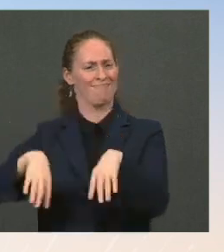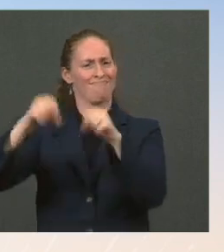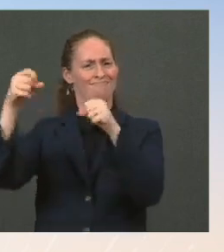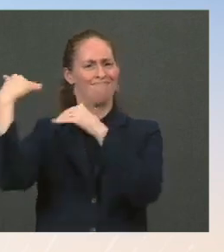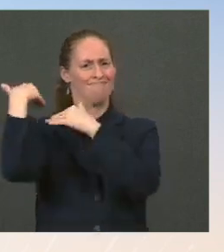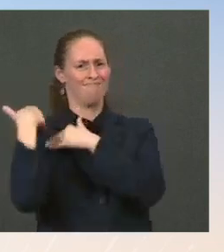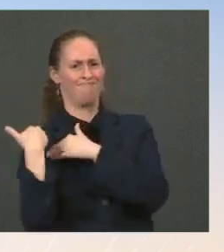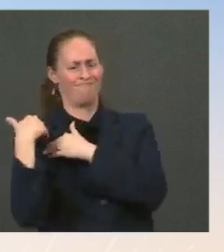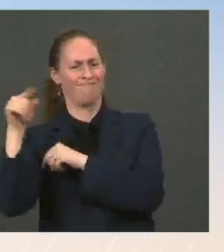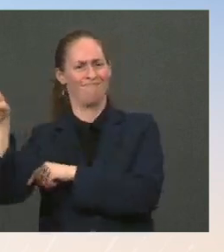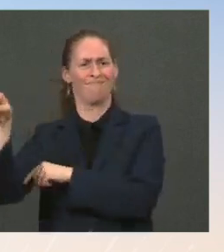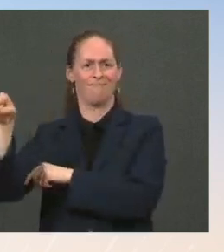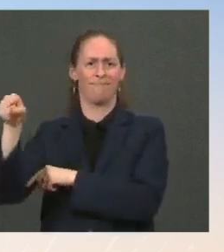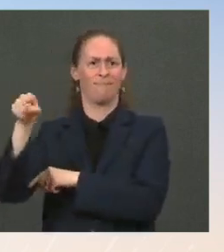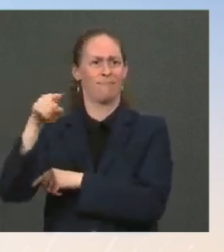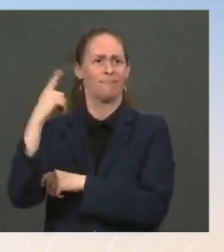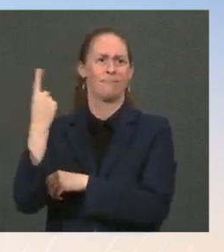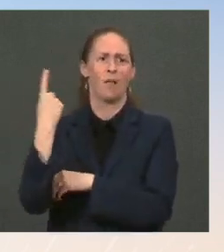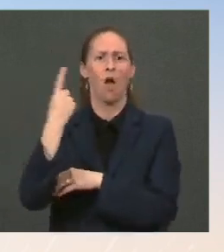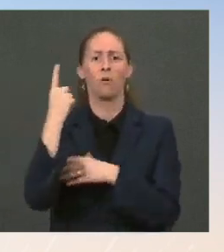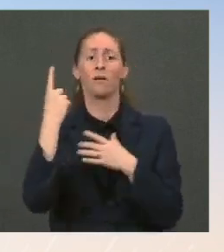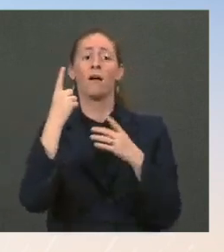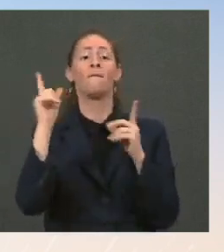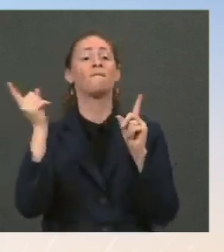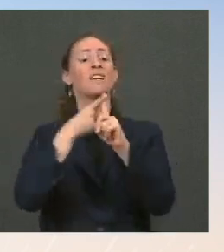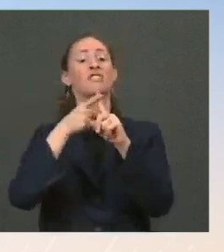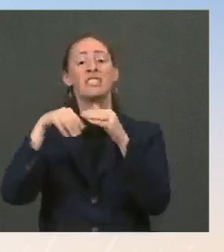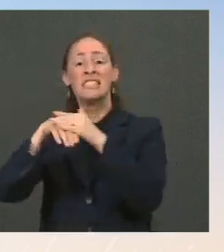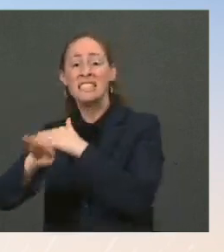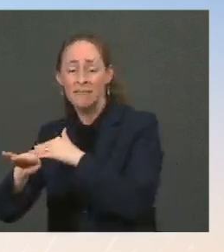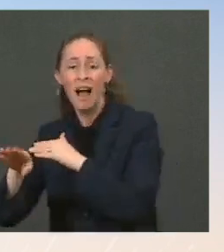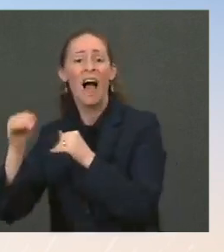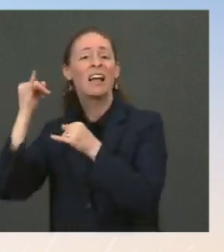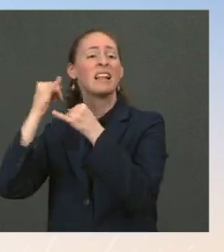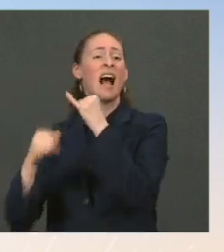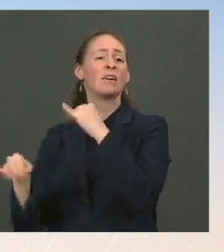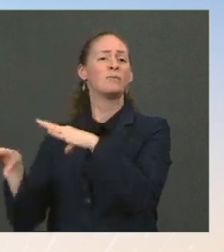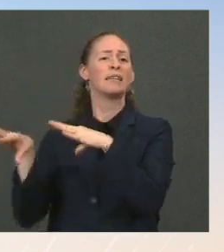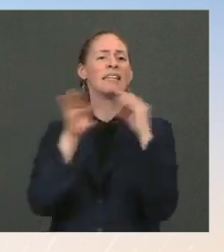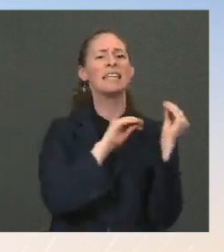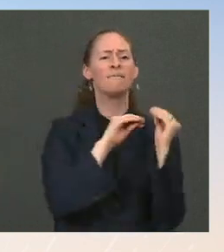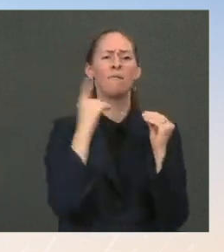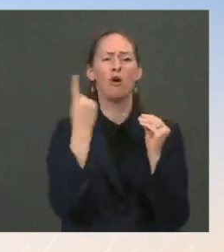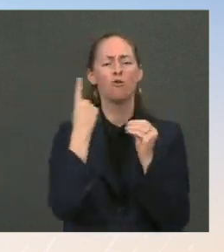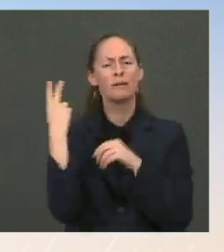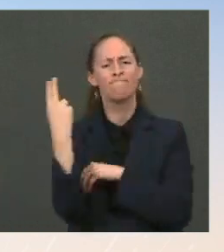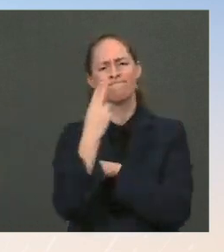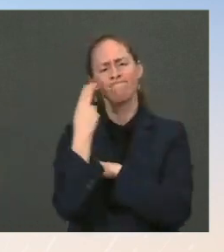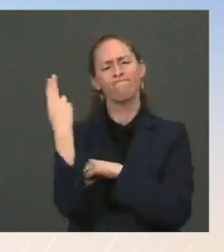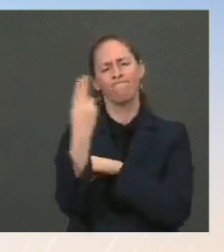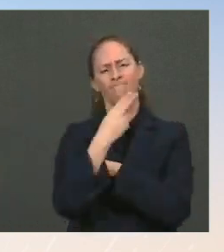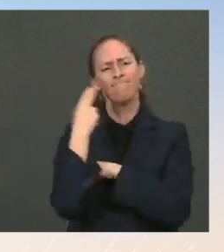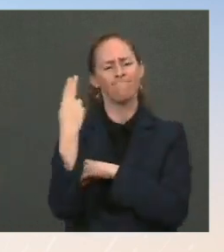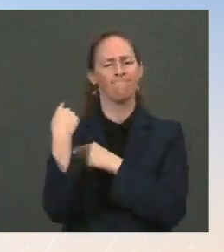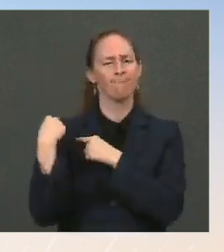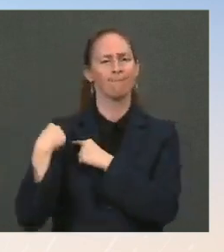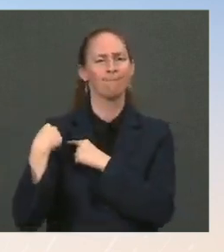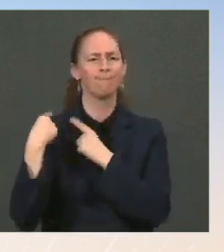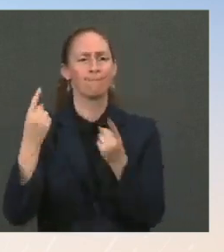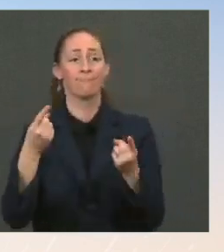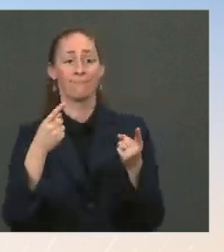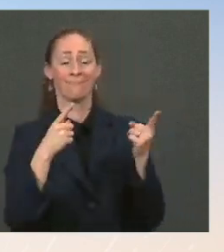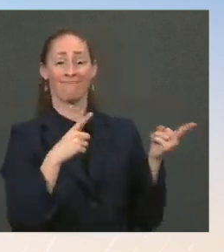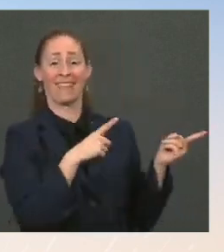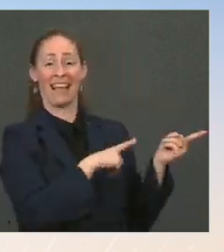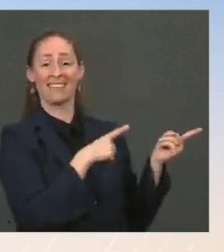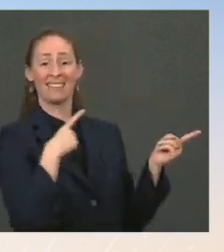the first in the room, the last in the room, and he's going to continue to work by her side to get it done. But beyond that, and the legislative process and how that will